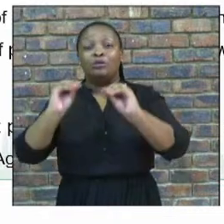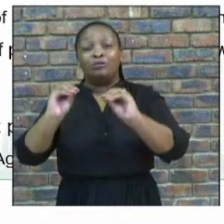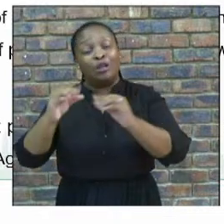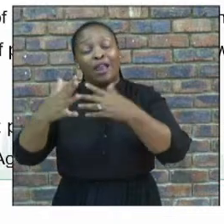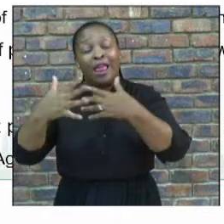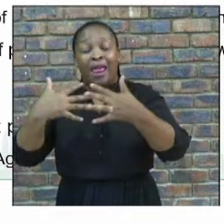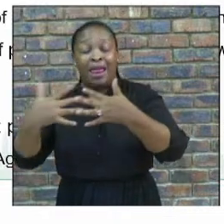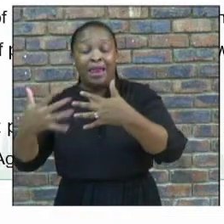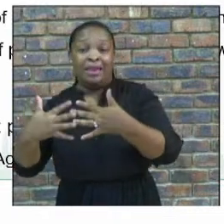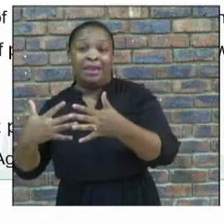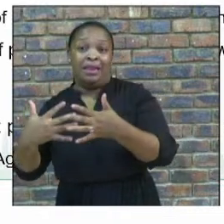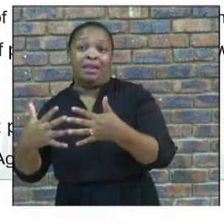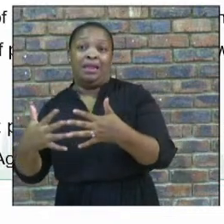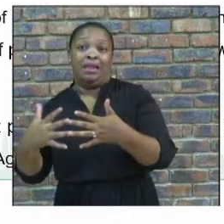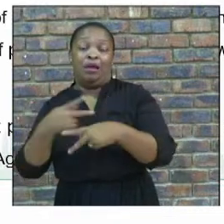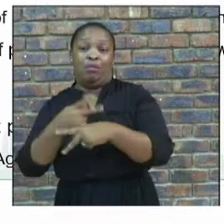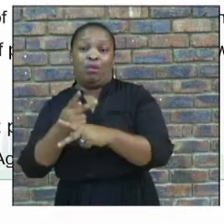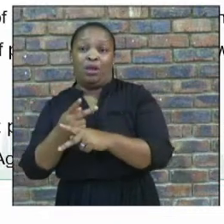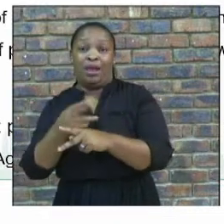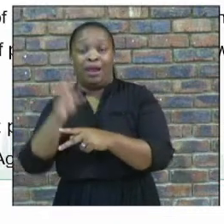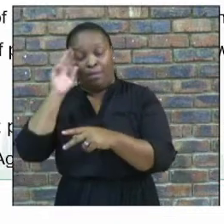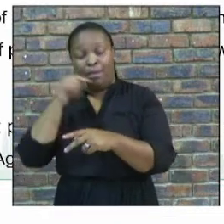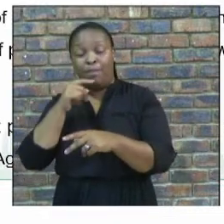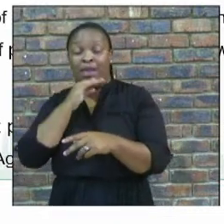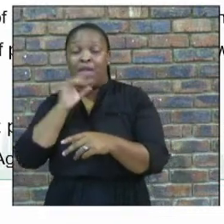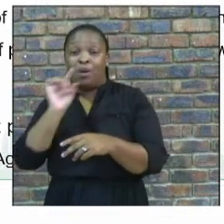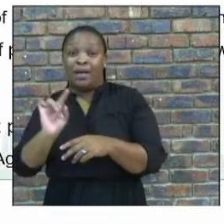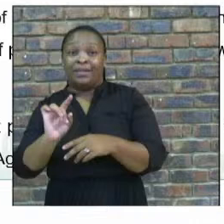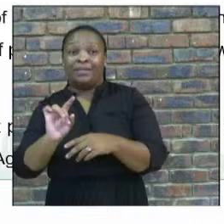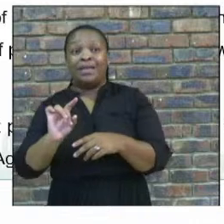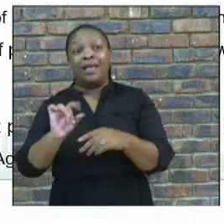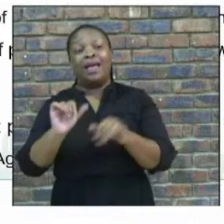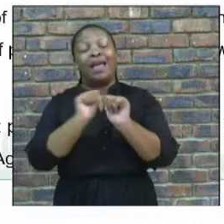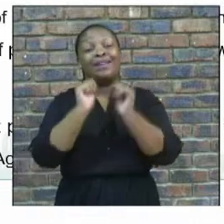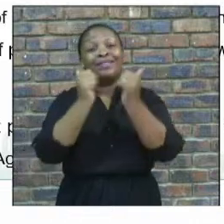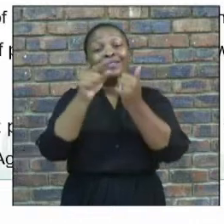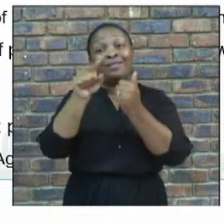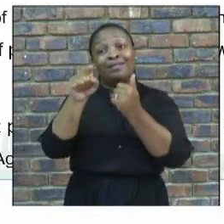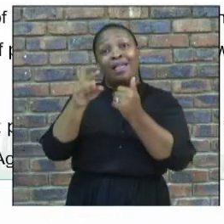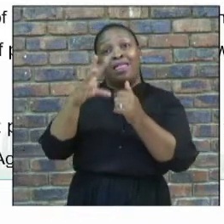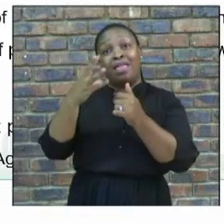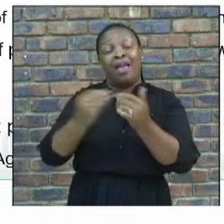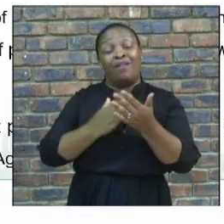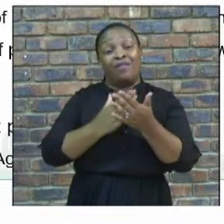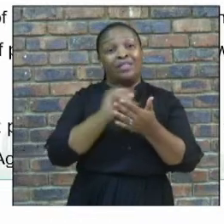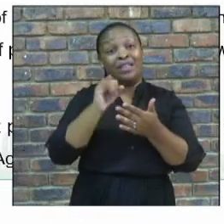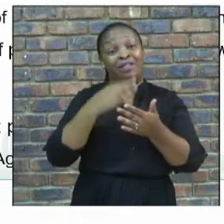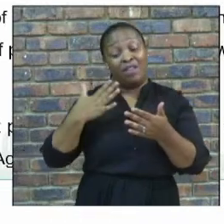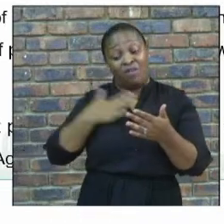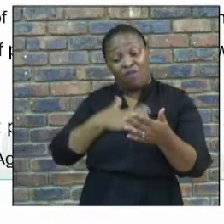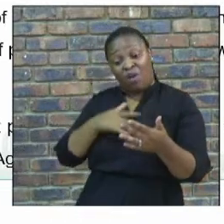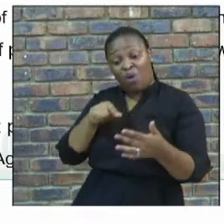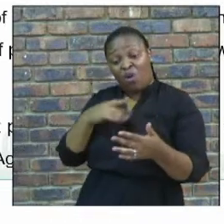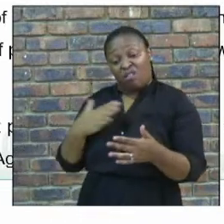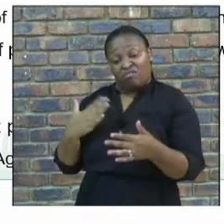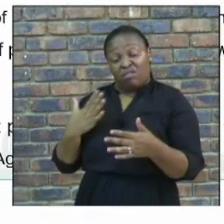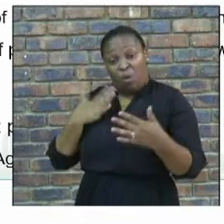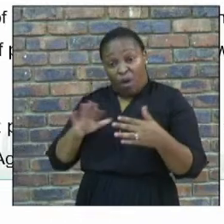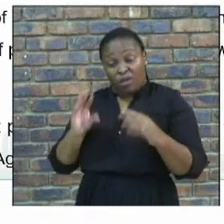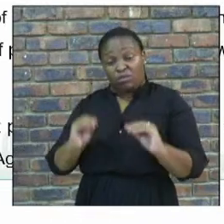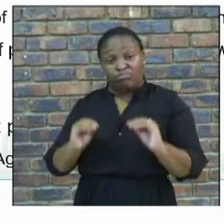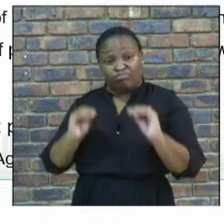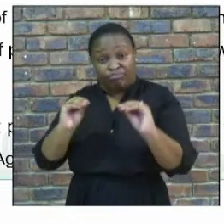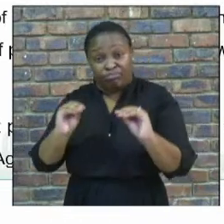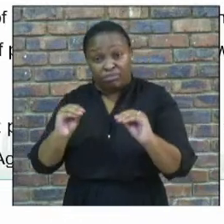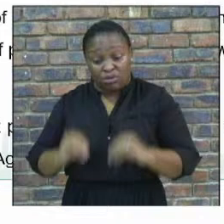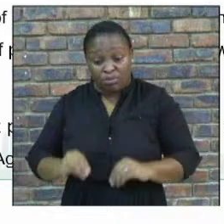So meaning that our agency, they have the right to postpone the development of petroleum